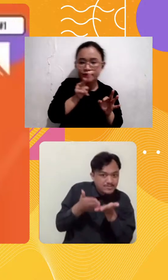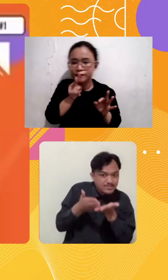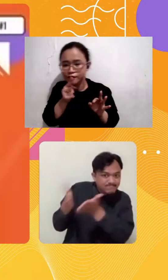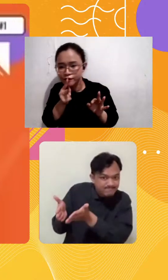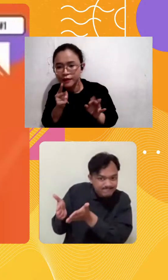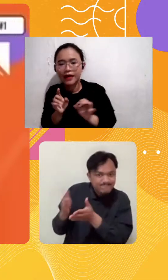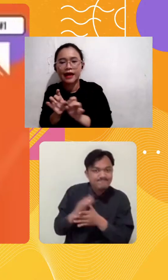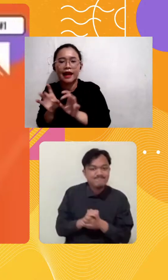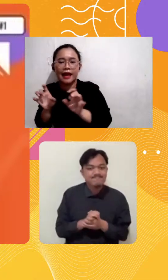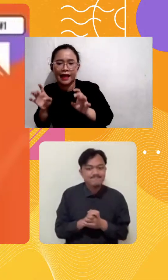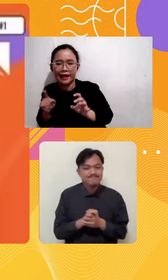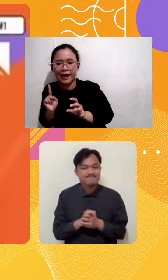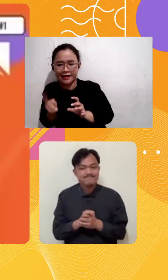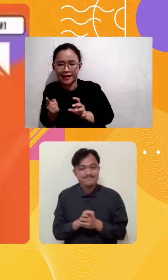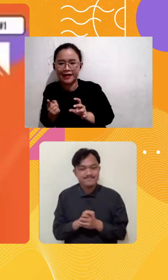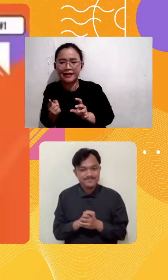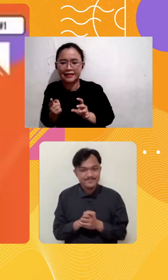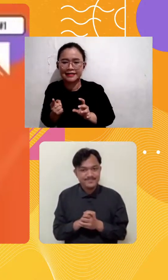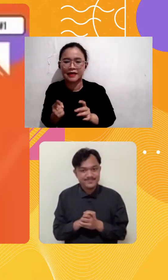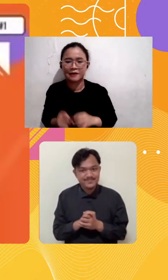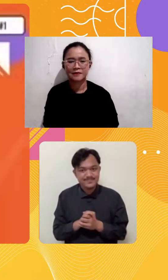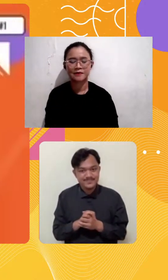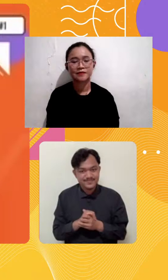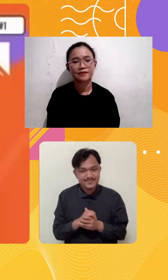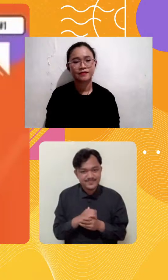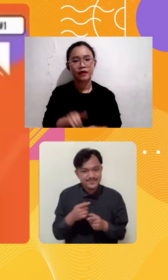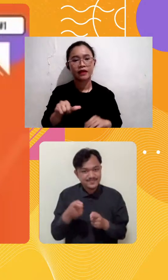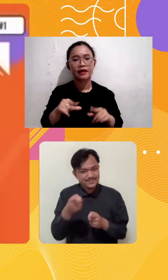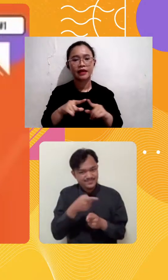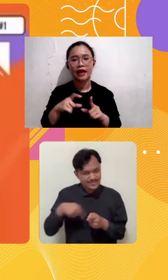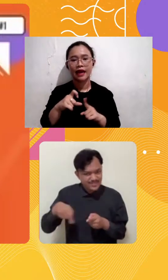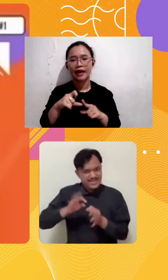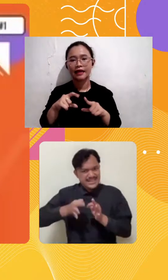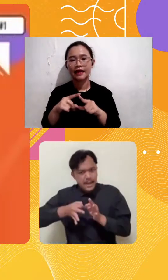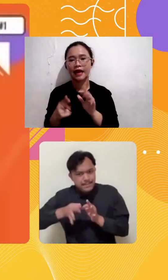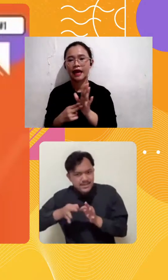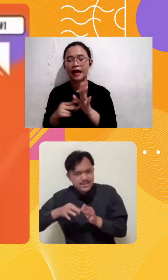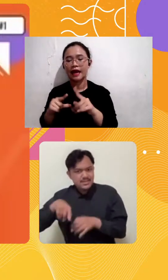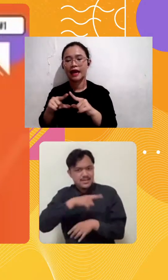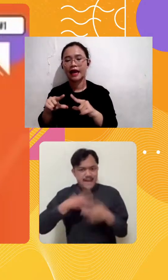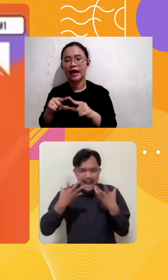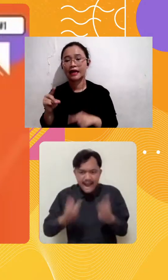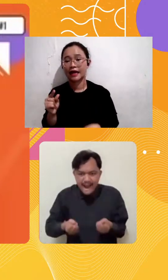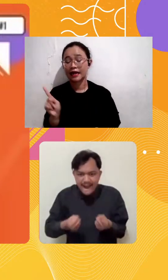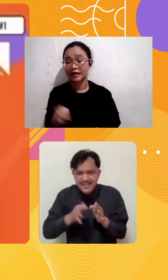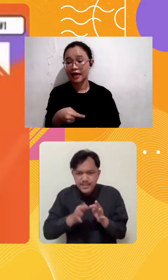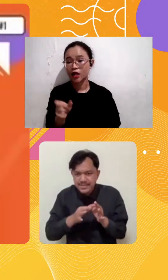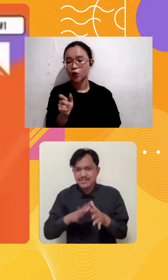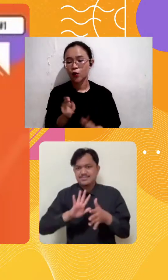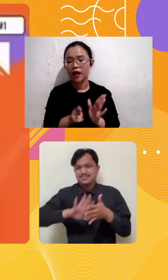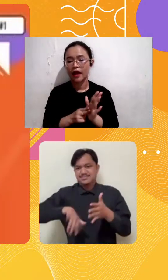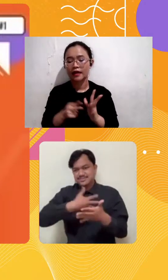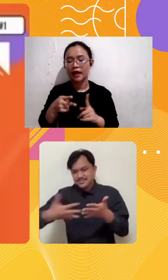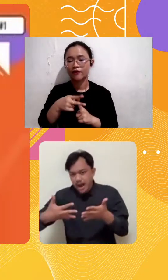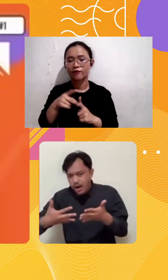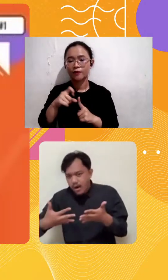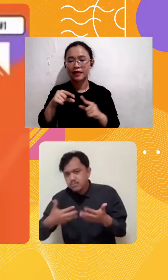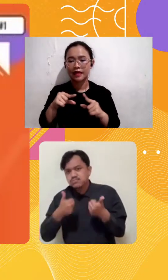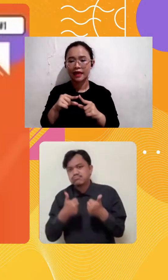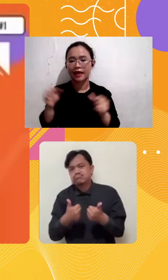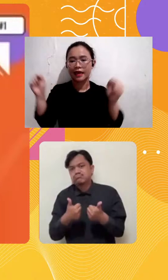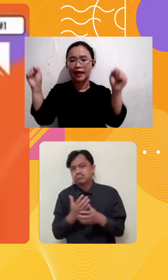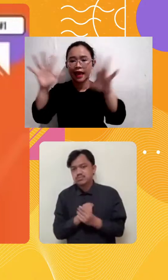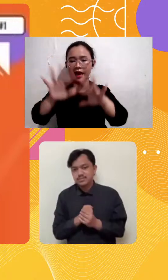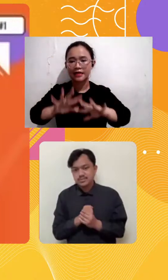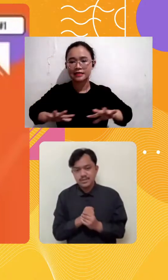language. Okay, Yadanar from UNFPA Asia Pacific Regional Office as a consultant